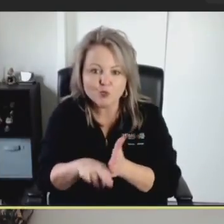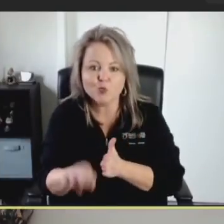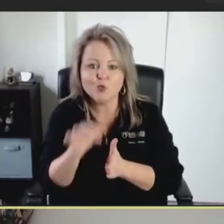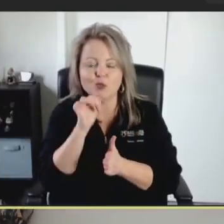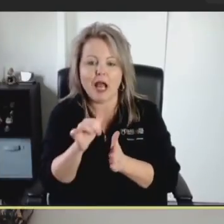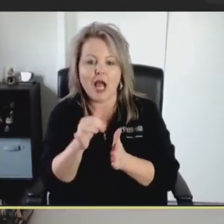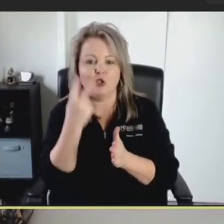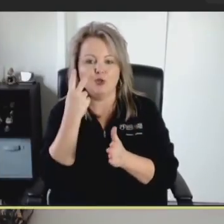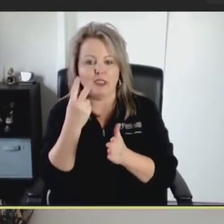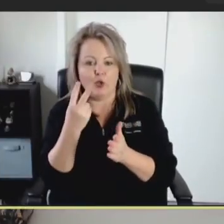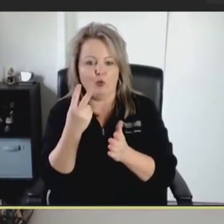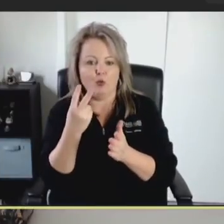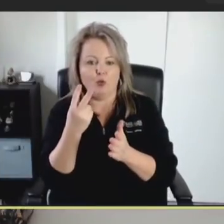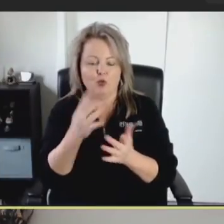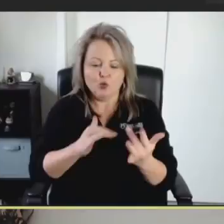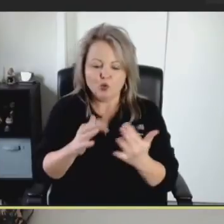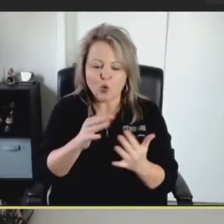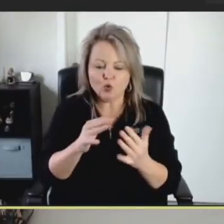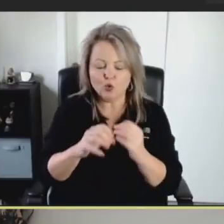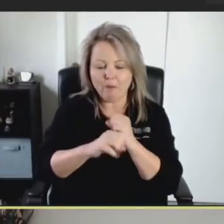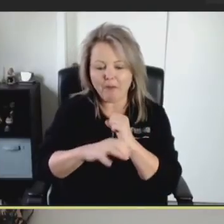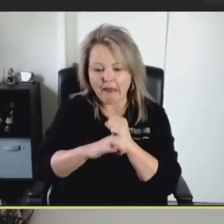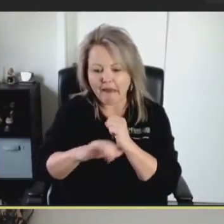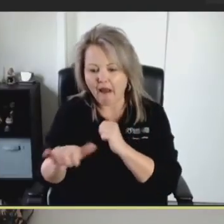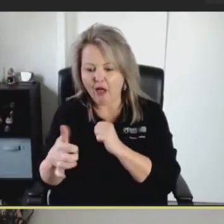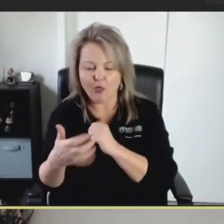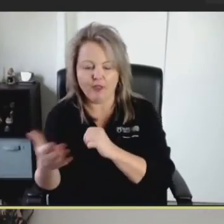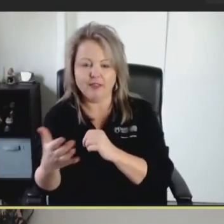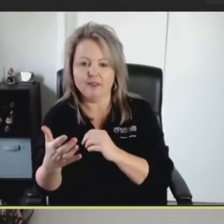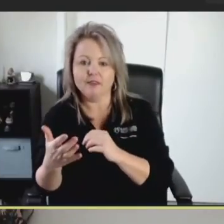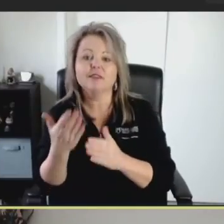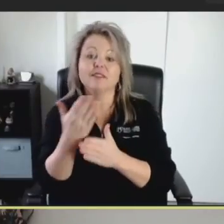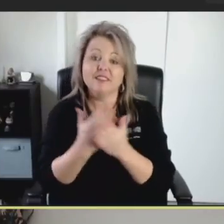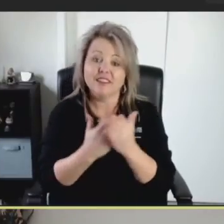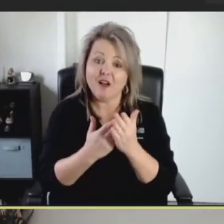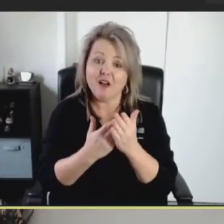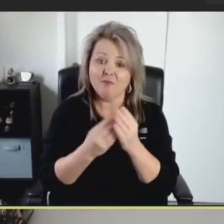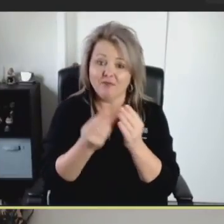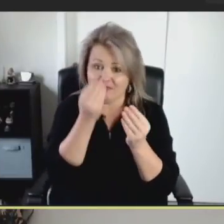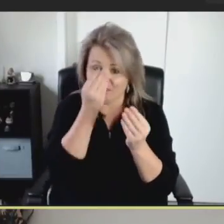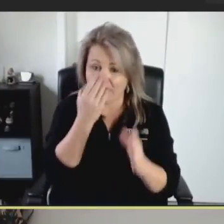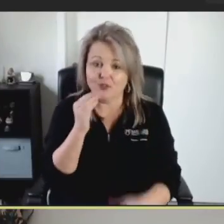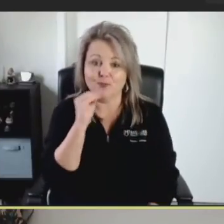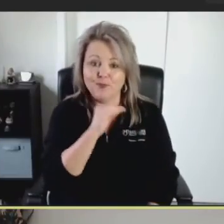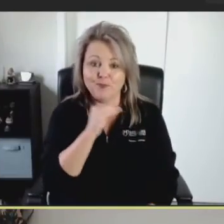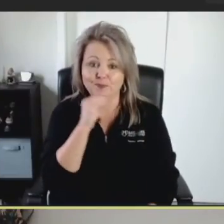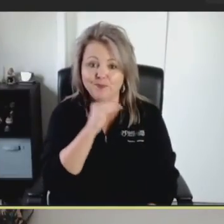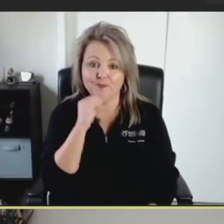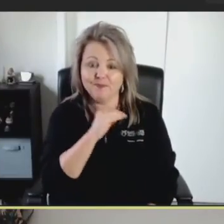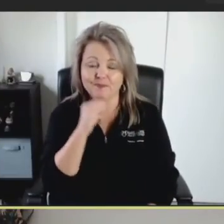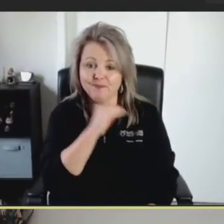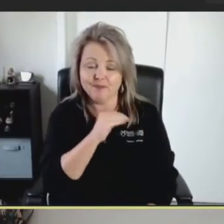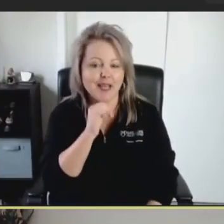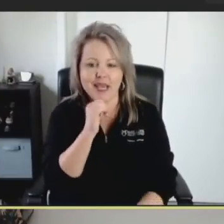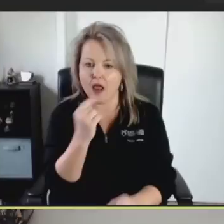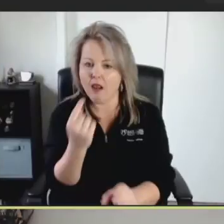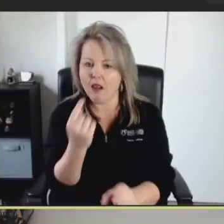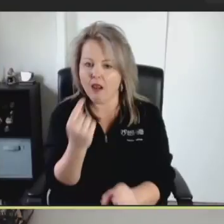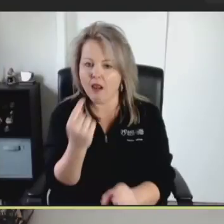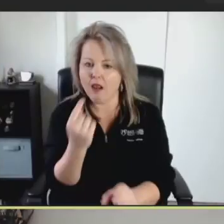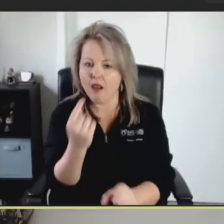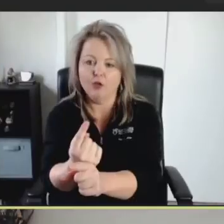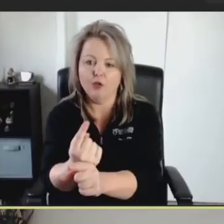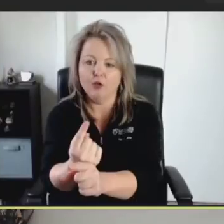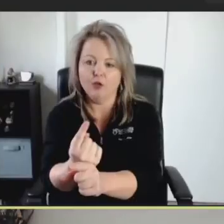media content and other sources. And reminder to check for accurate information. The best websites we can